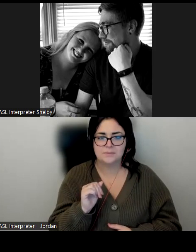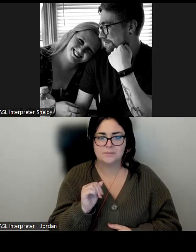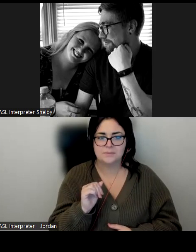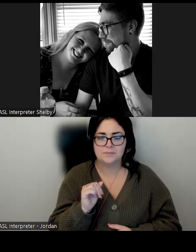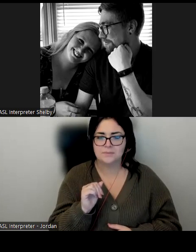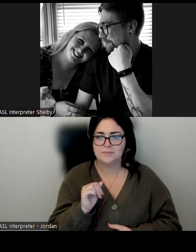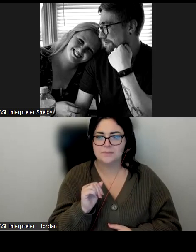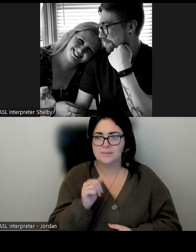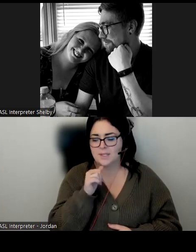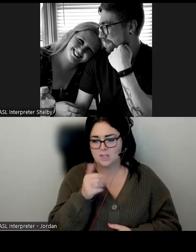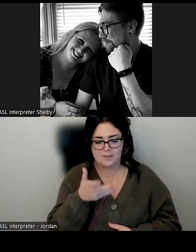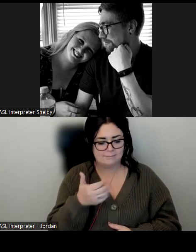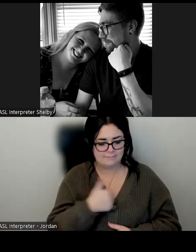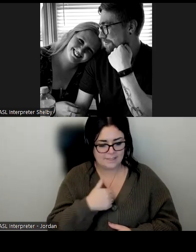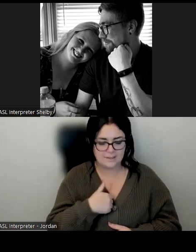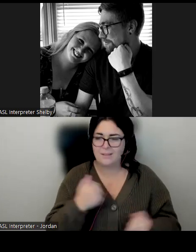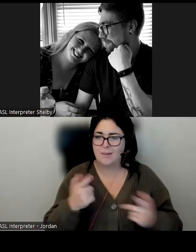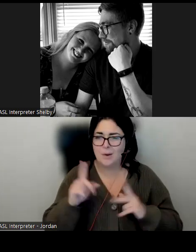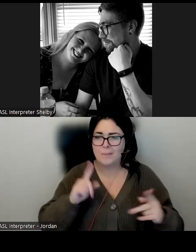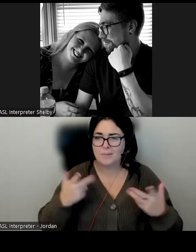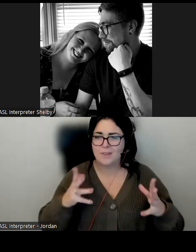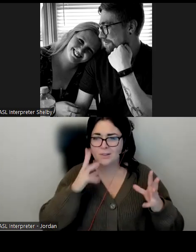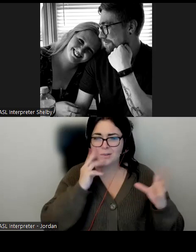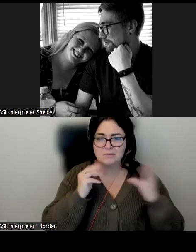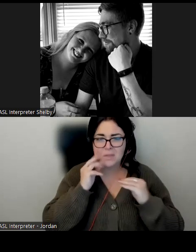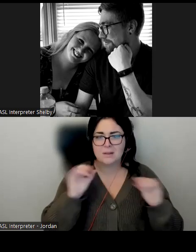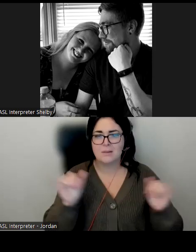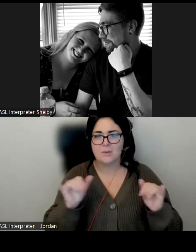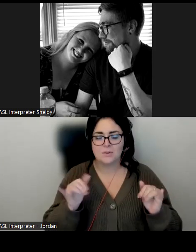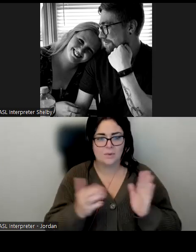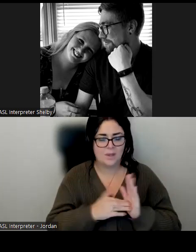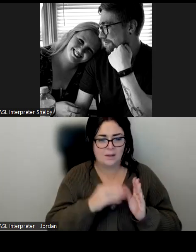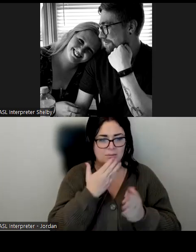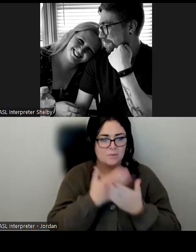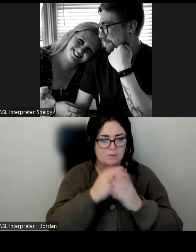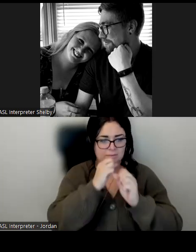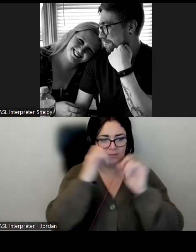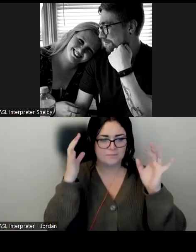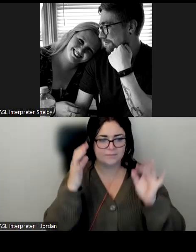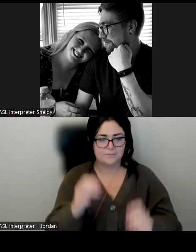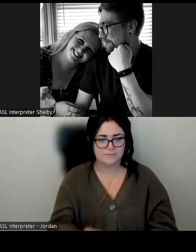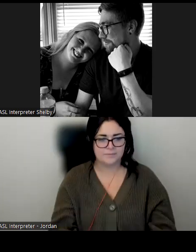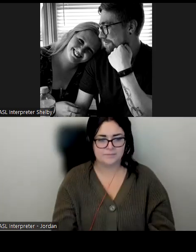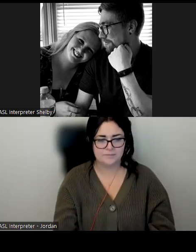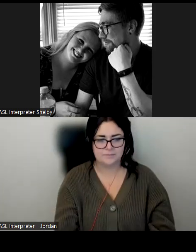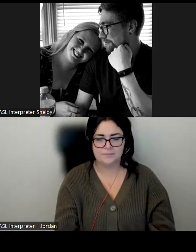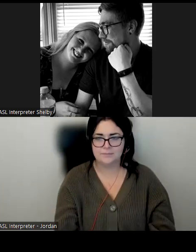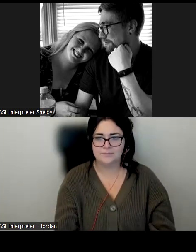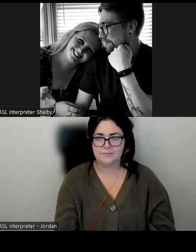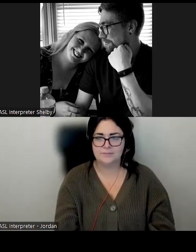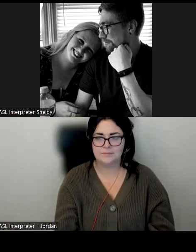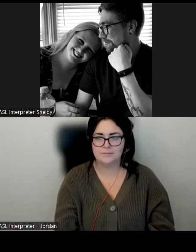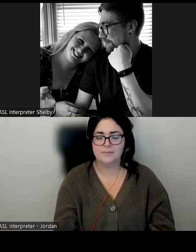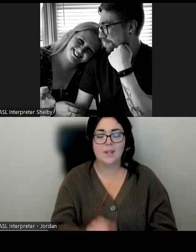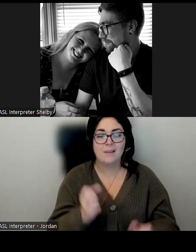It's everybody is experiencing. It was, again, a real eye-opener for me, along with the different types of supports that are